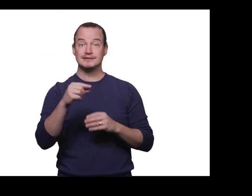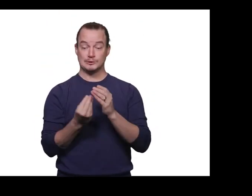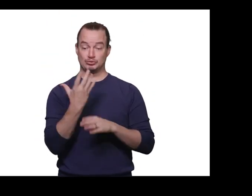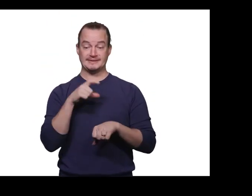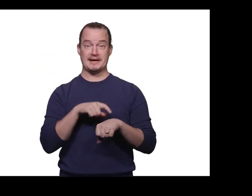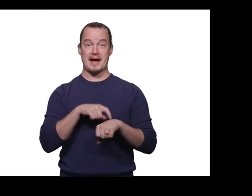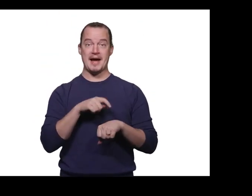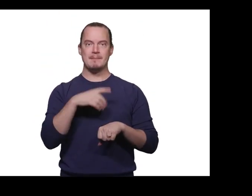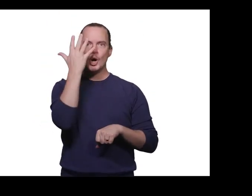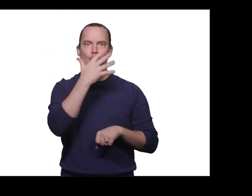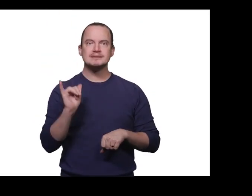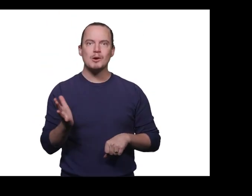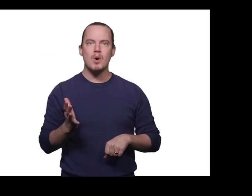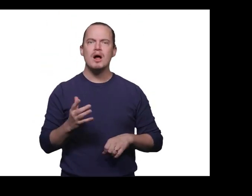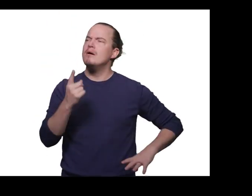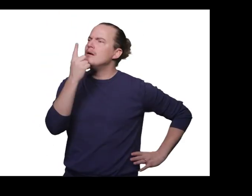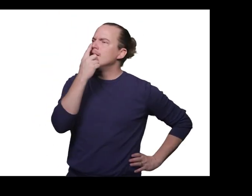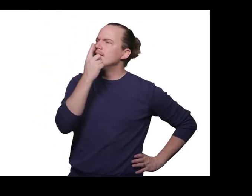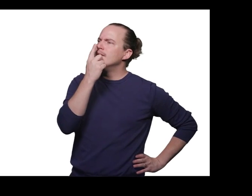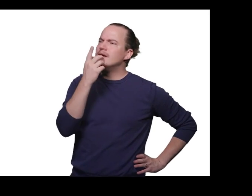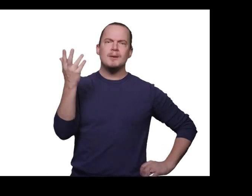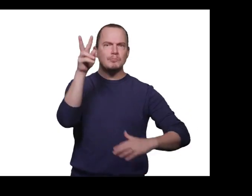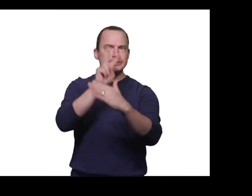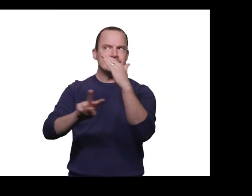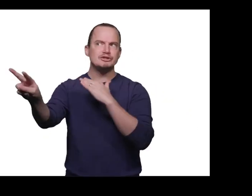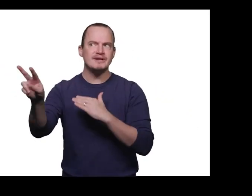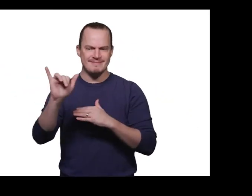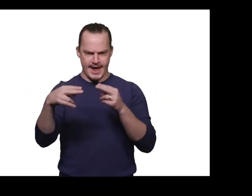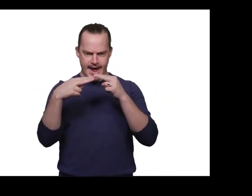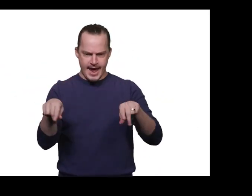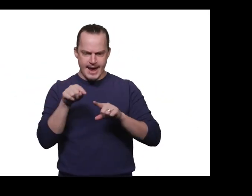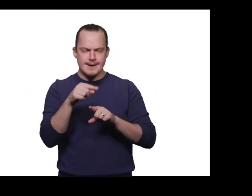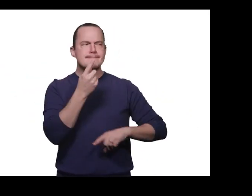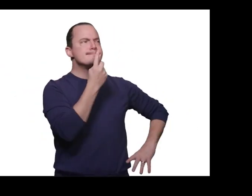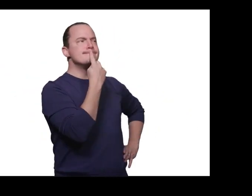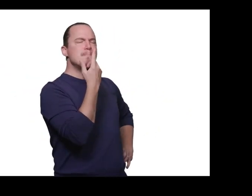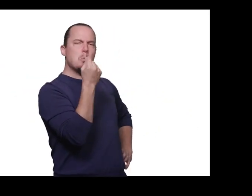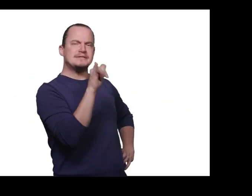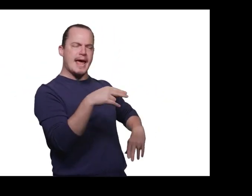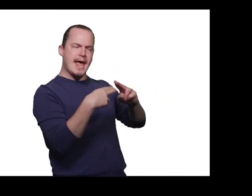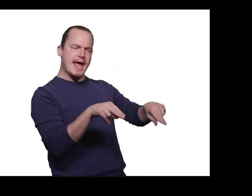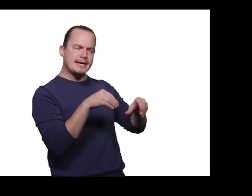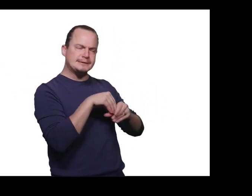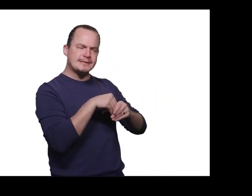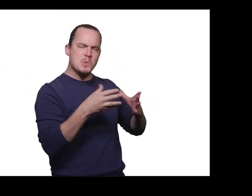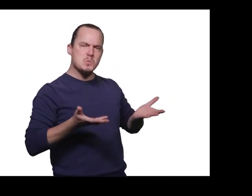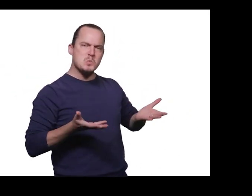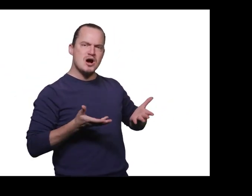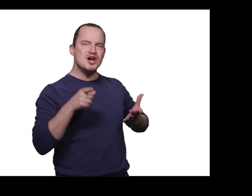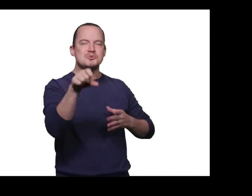spring and make some predictions about what might be in that egg. There might